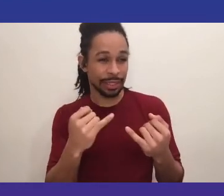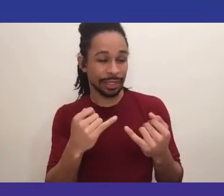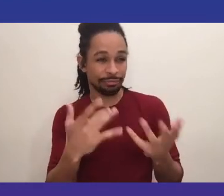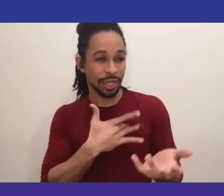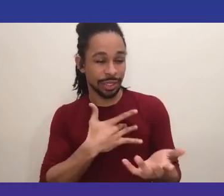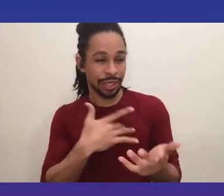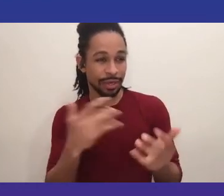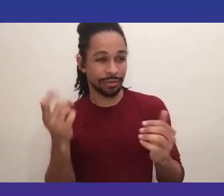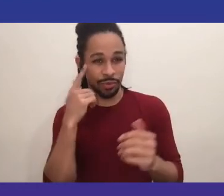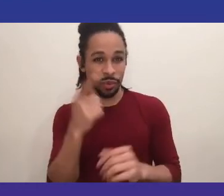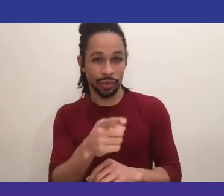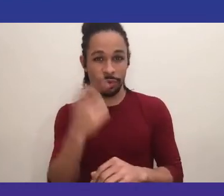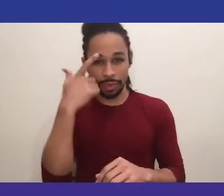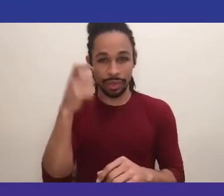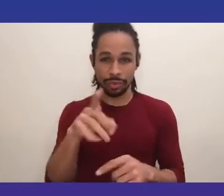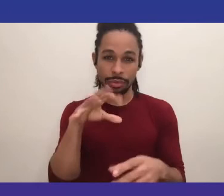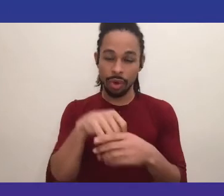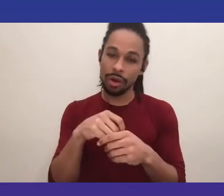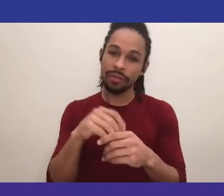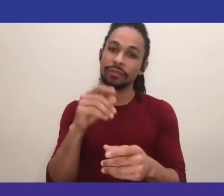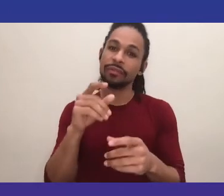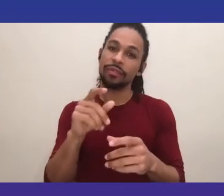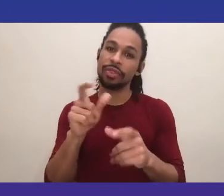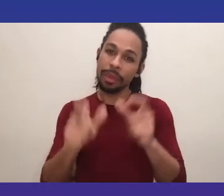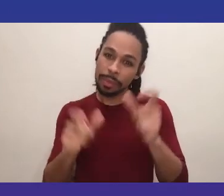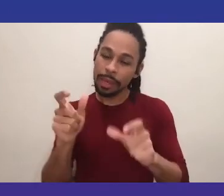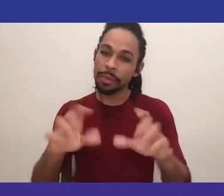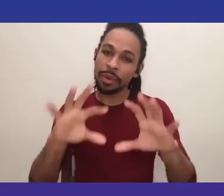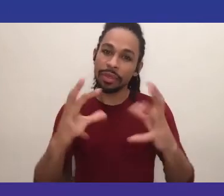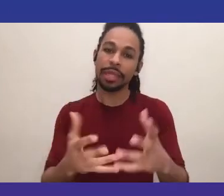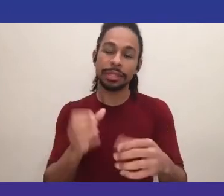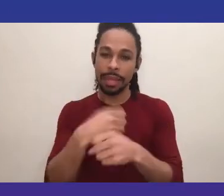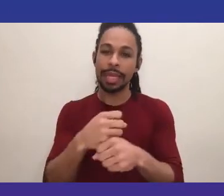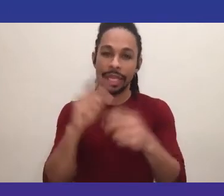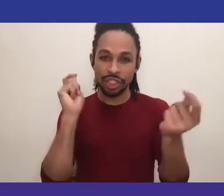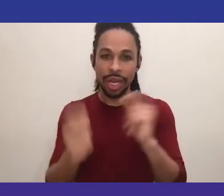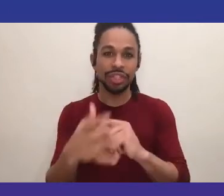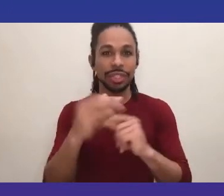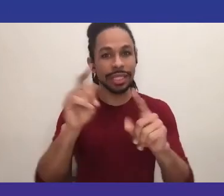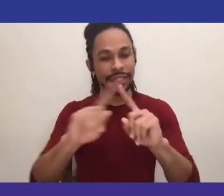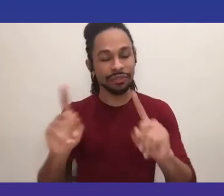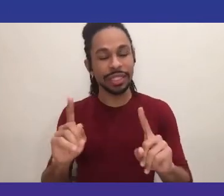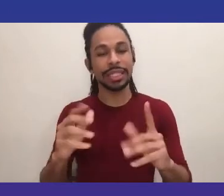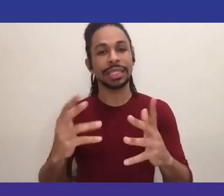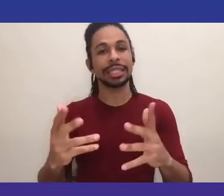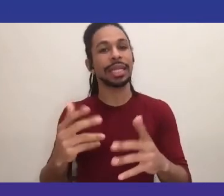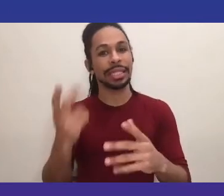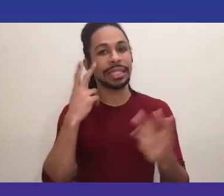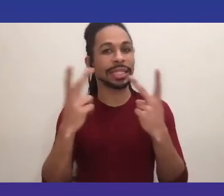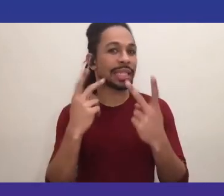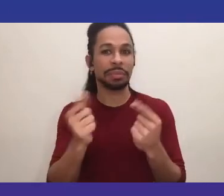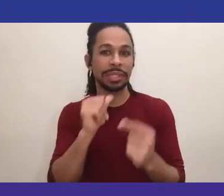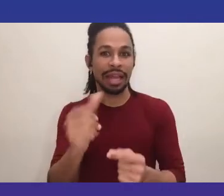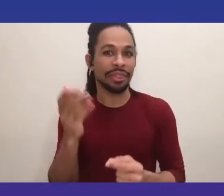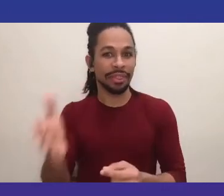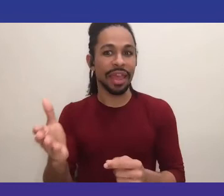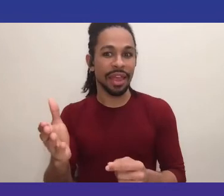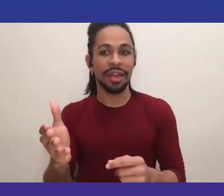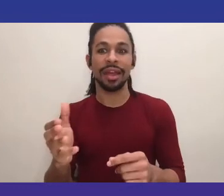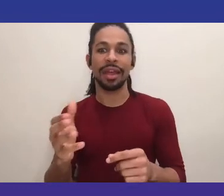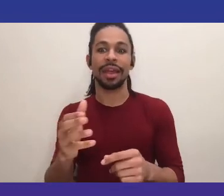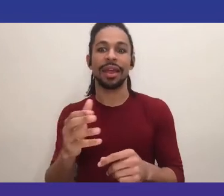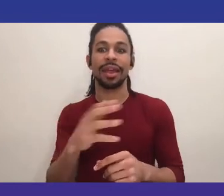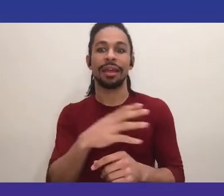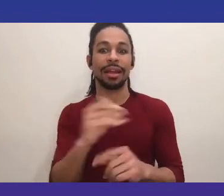who are making lots of changes and difference and seeing what's not there, but you're